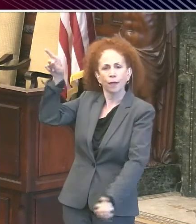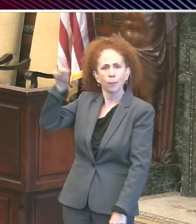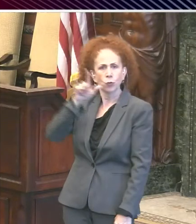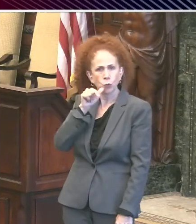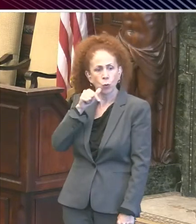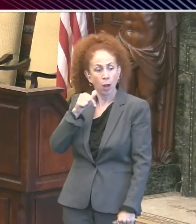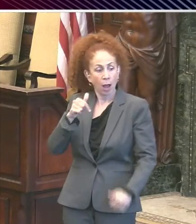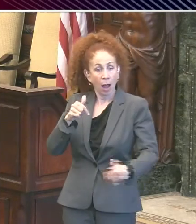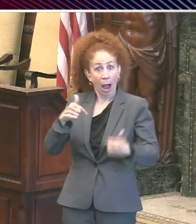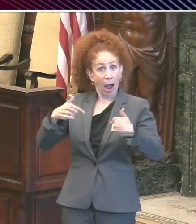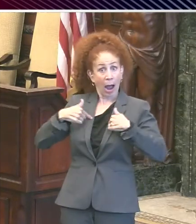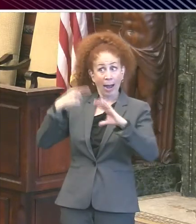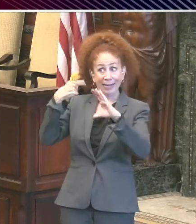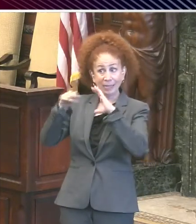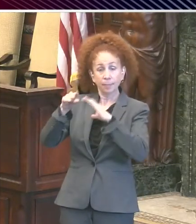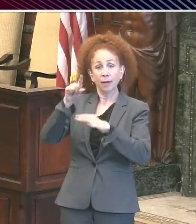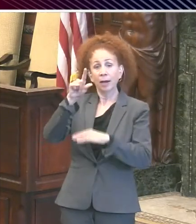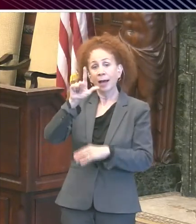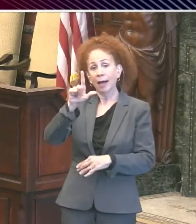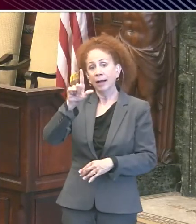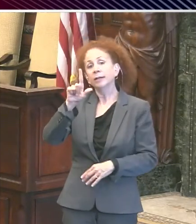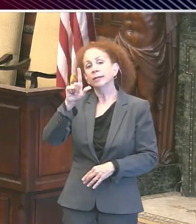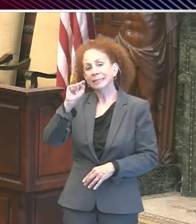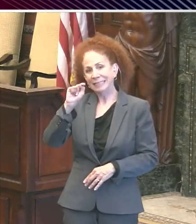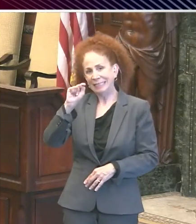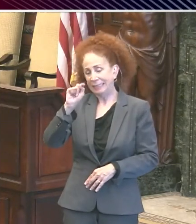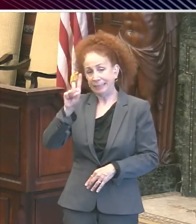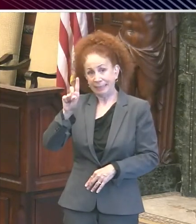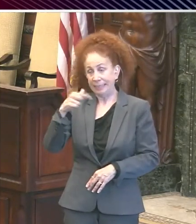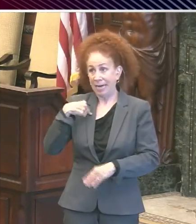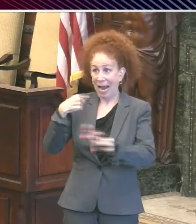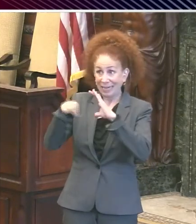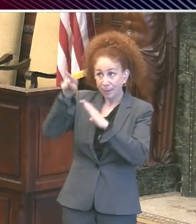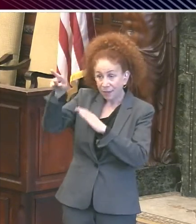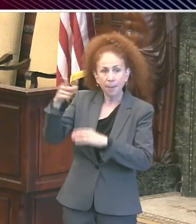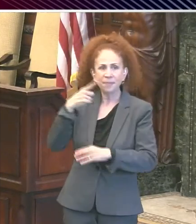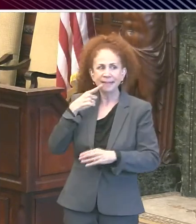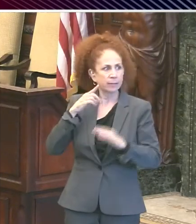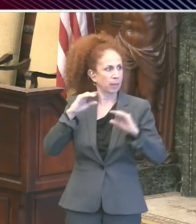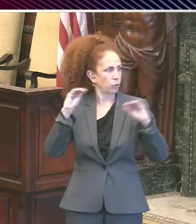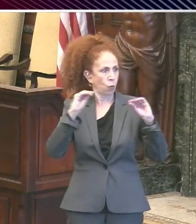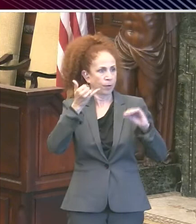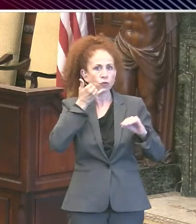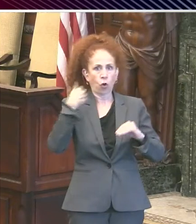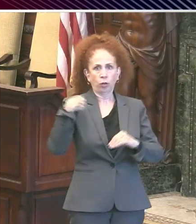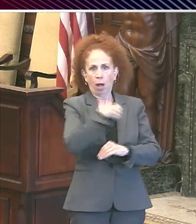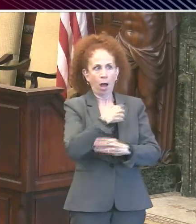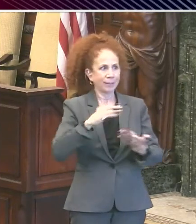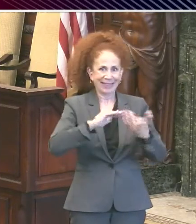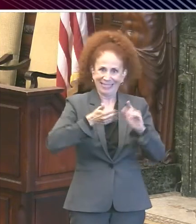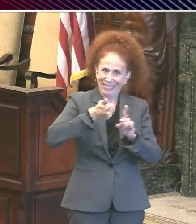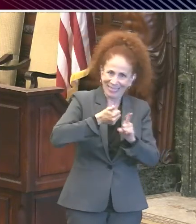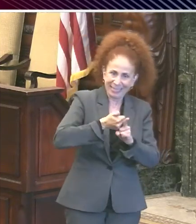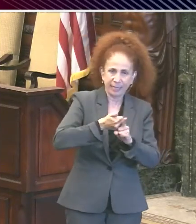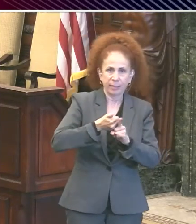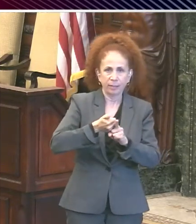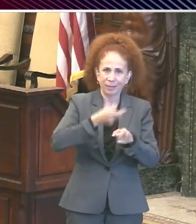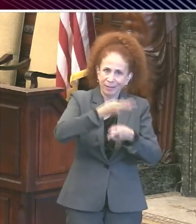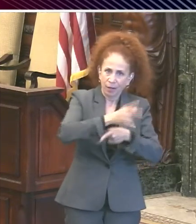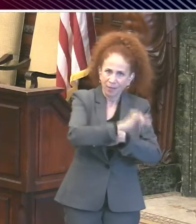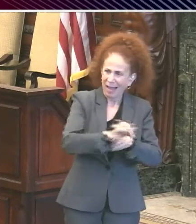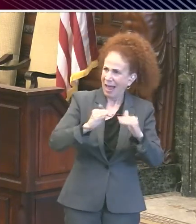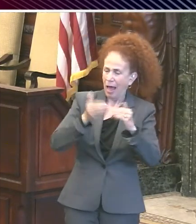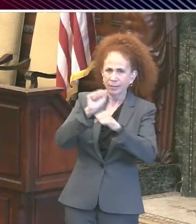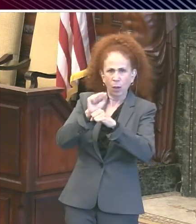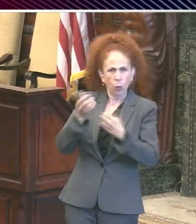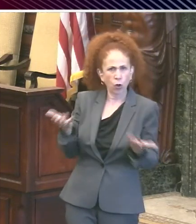had emailed the LCB and they were like, oh, we didn't call, no one called us. It was the city who does this. So how